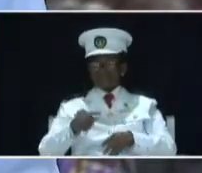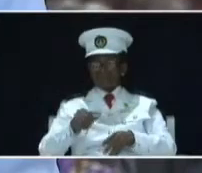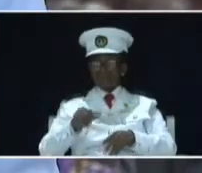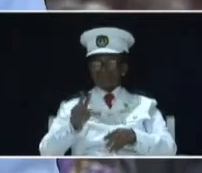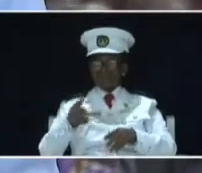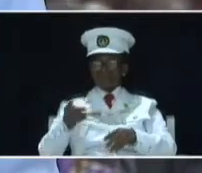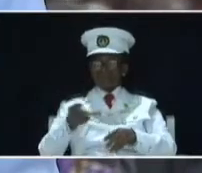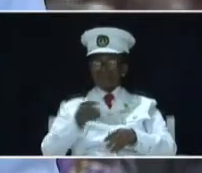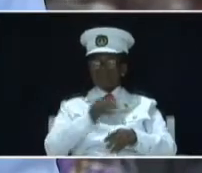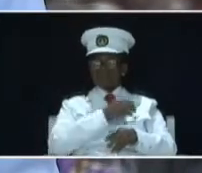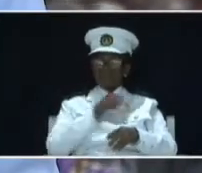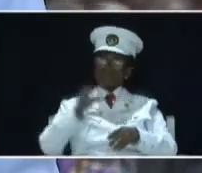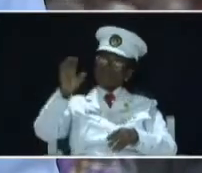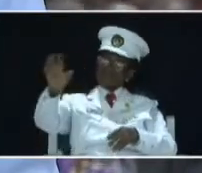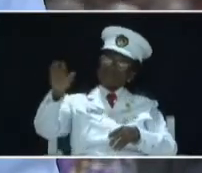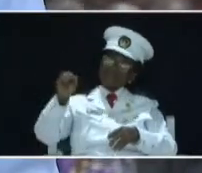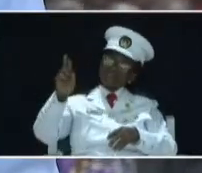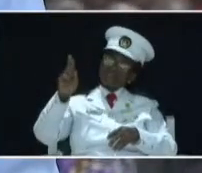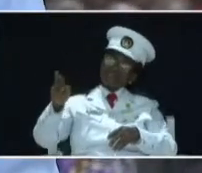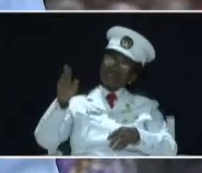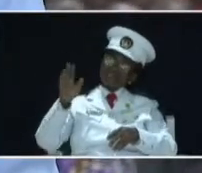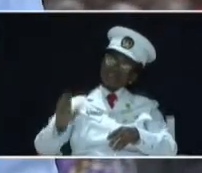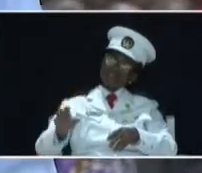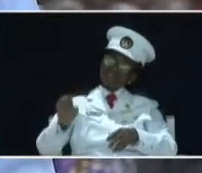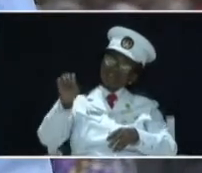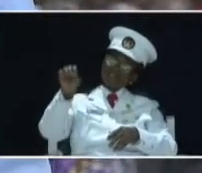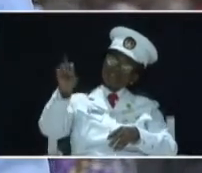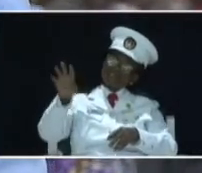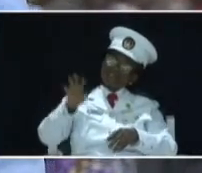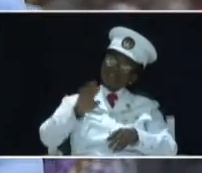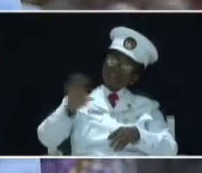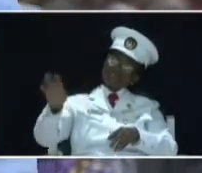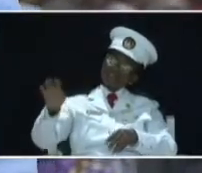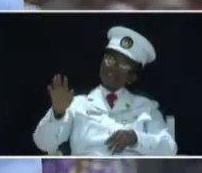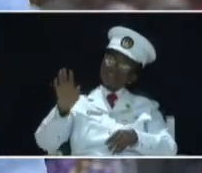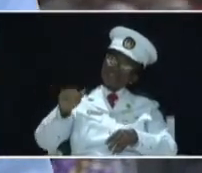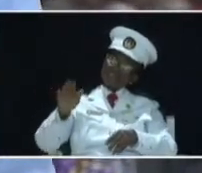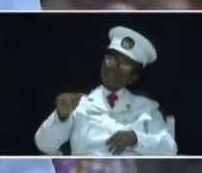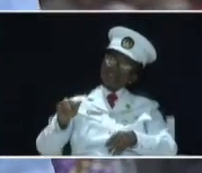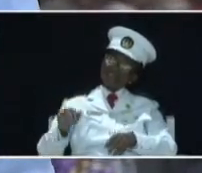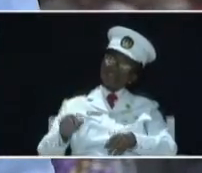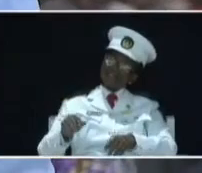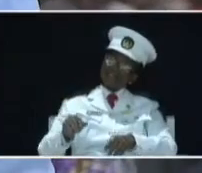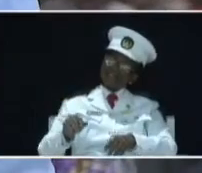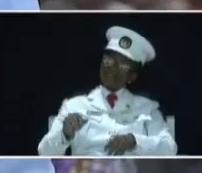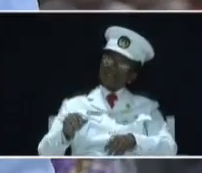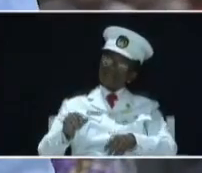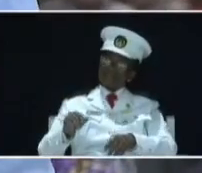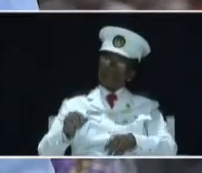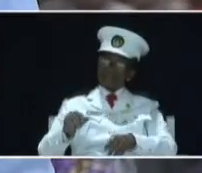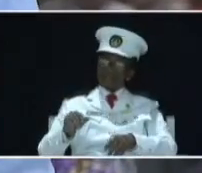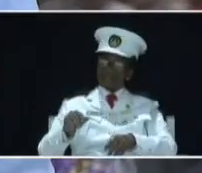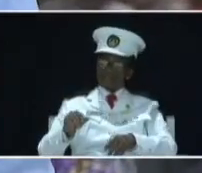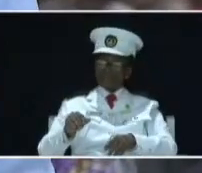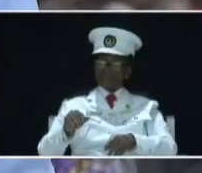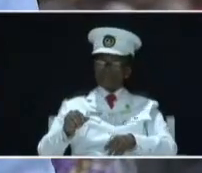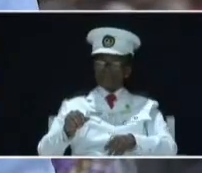2 Corinthians chapter 12, verse 15. 2 Corinthians 12, verse 15.